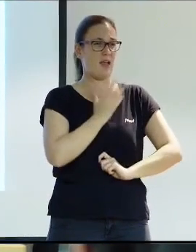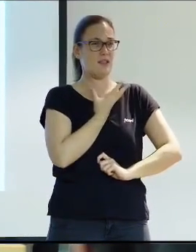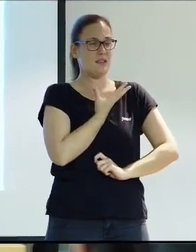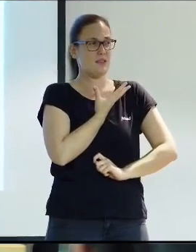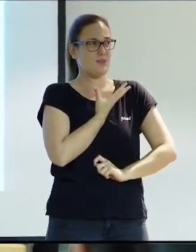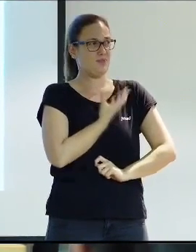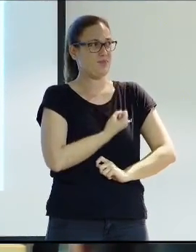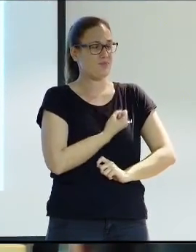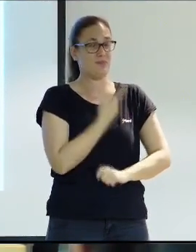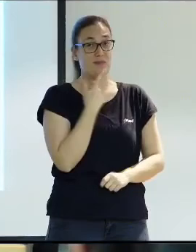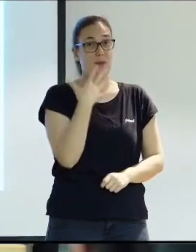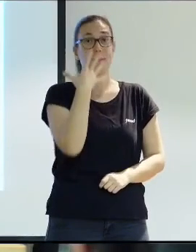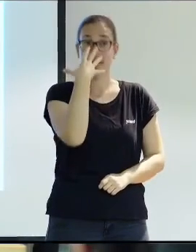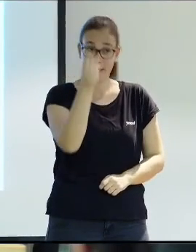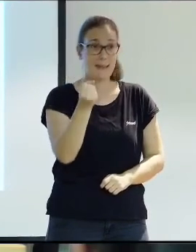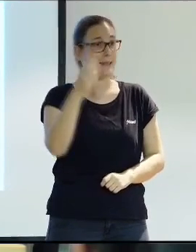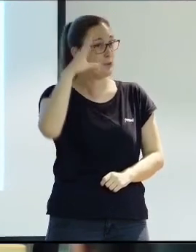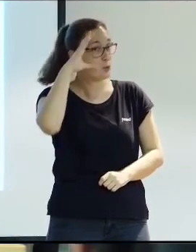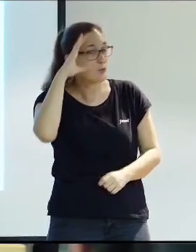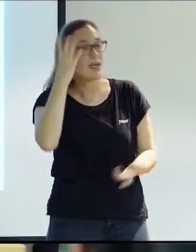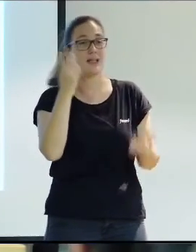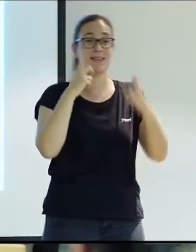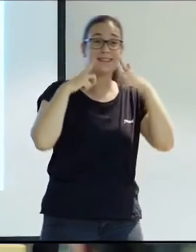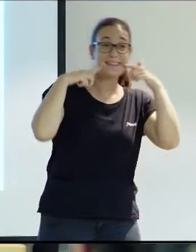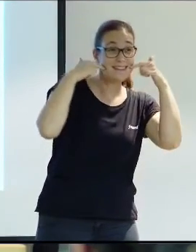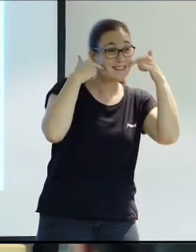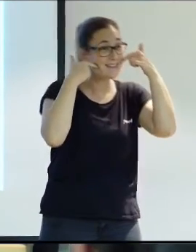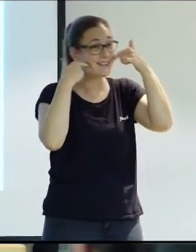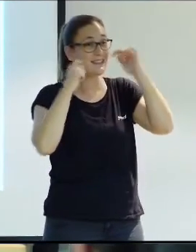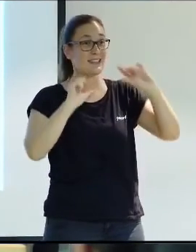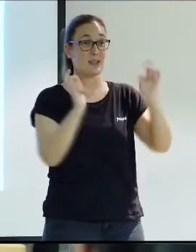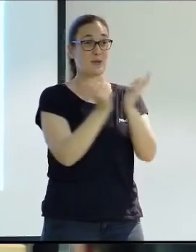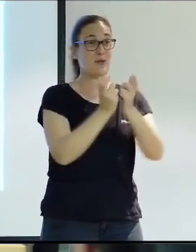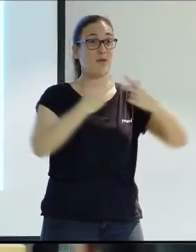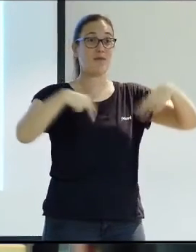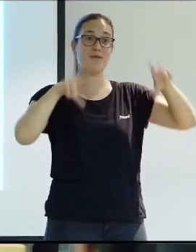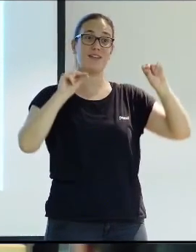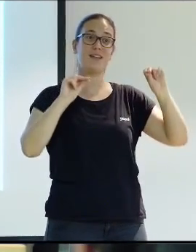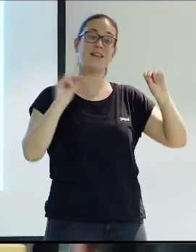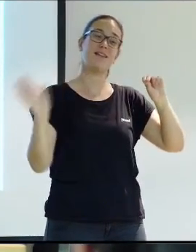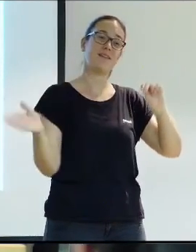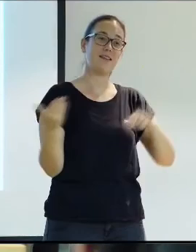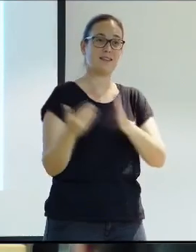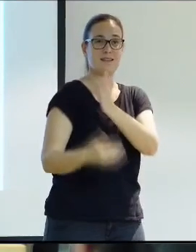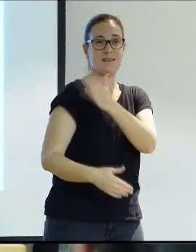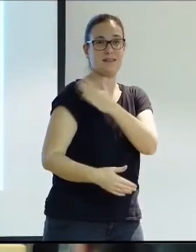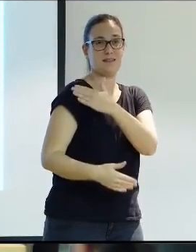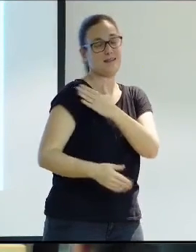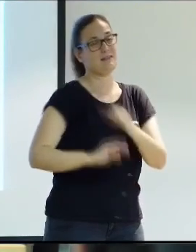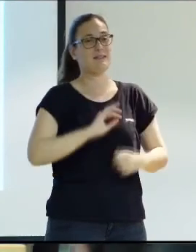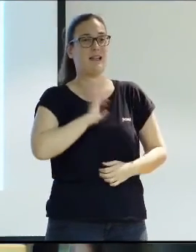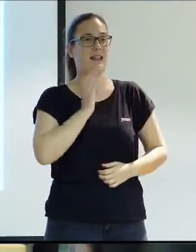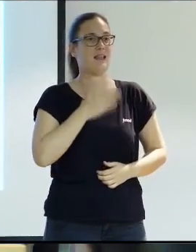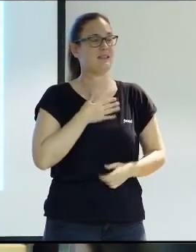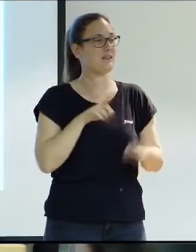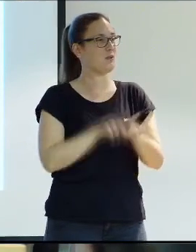somewhat well, they say they understand us, they listen to us, they smile, and when the meeting is over, we leave,